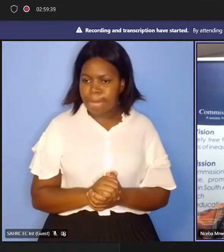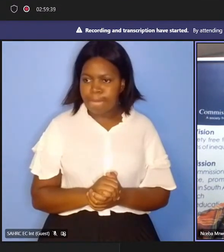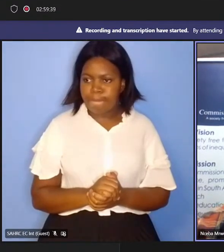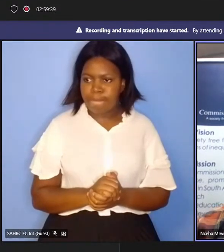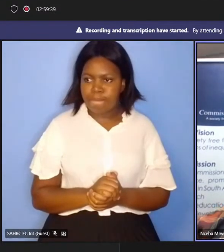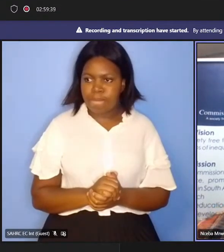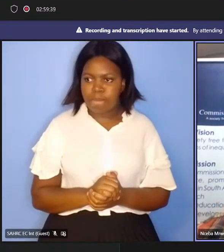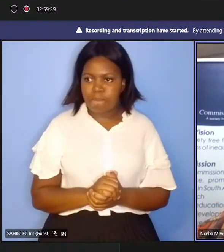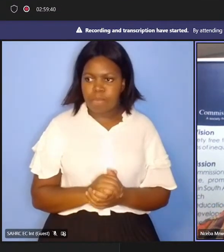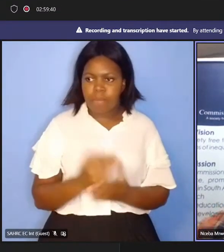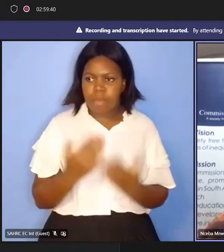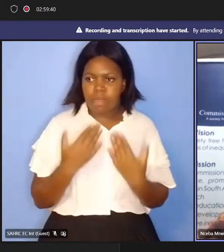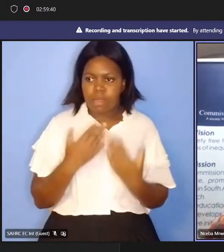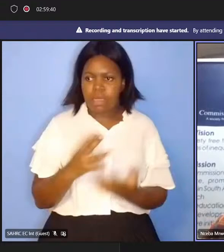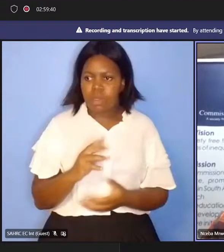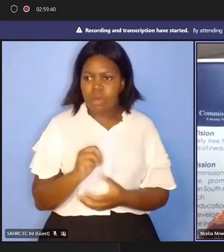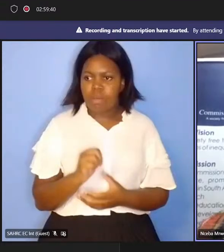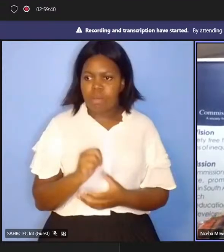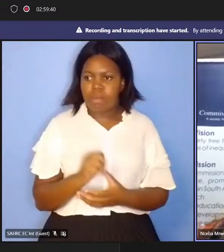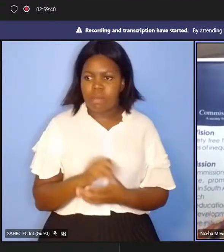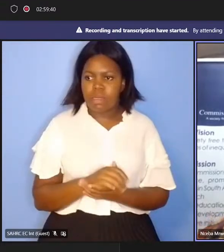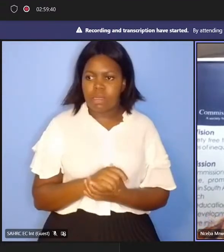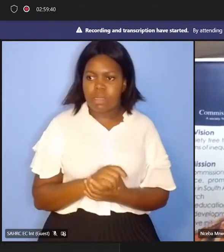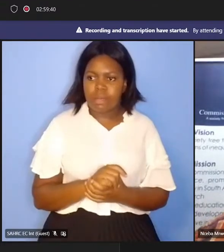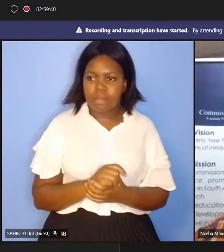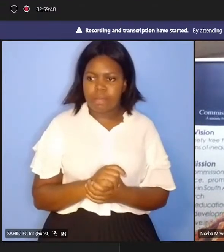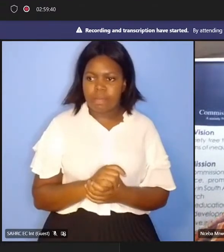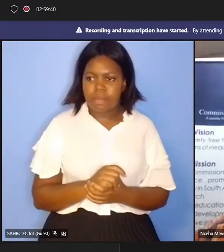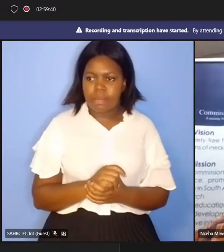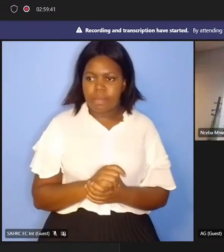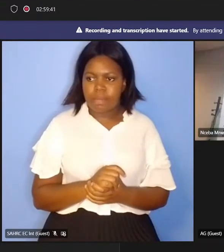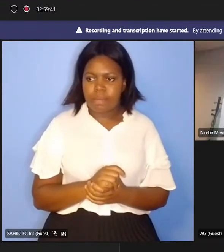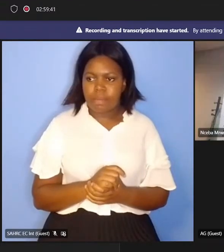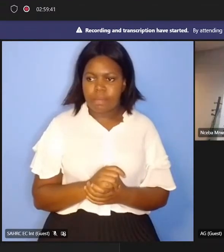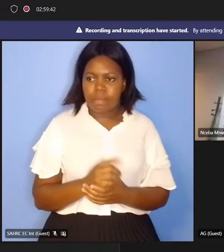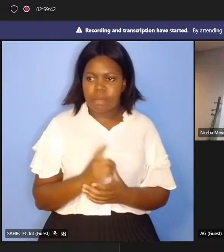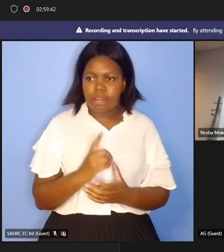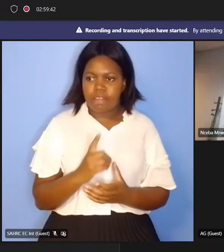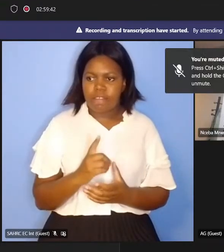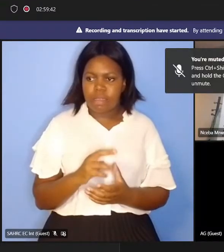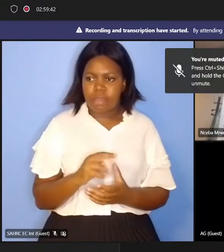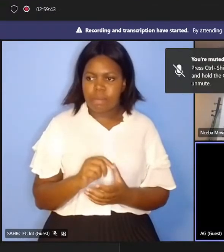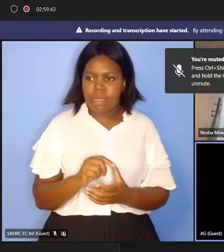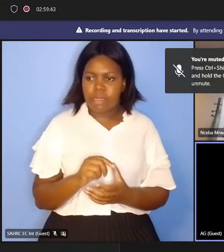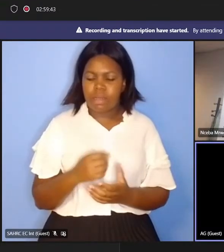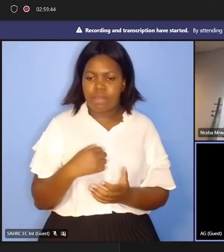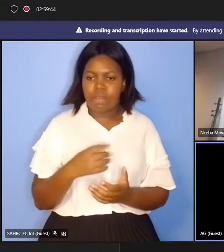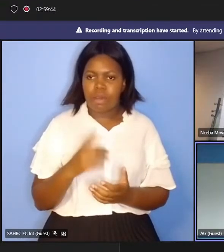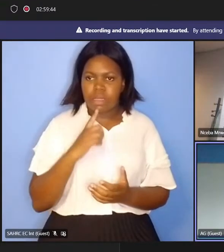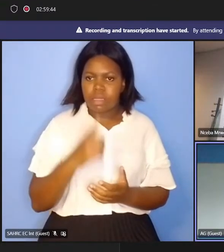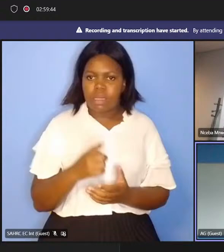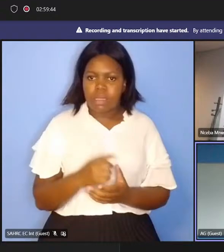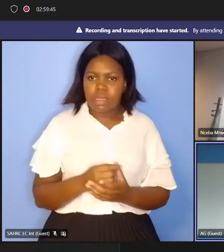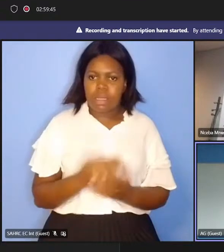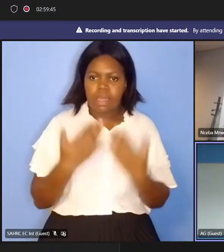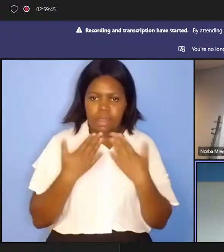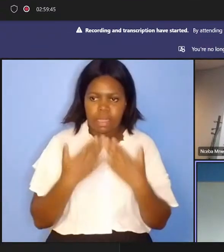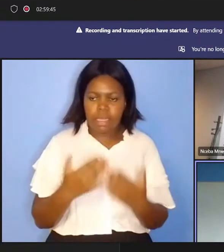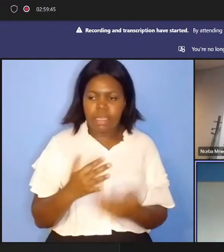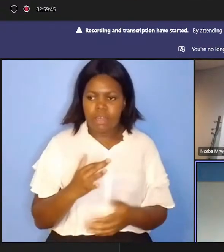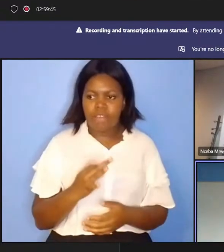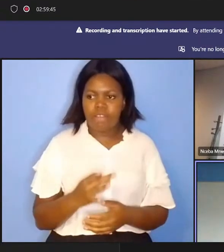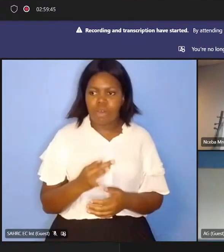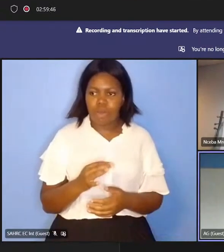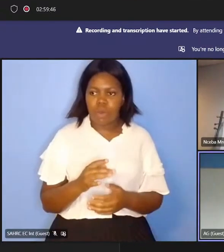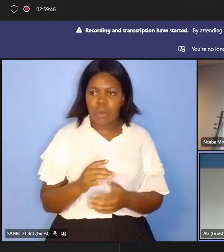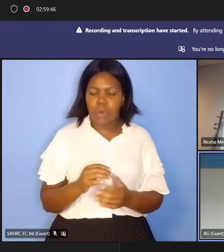Yes, thank you, Mr. Provincial. The first part of what I said was basically just thanking you for your